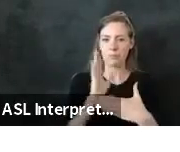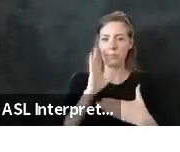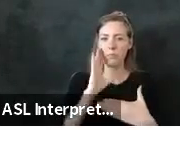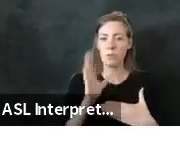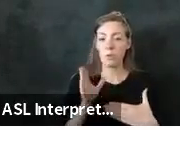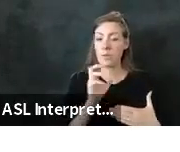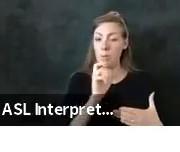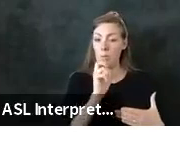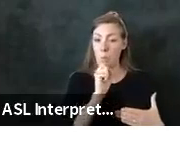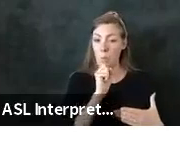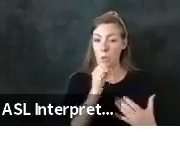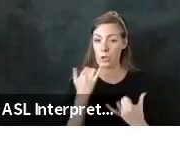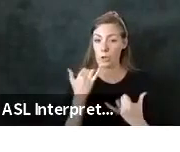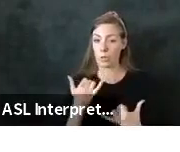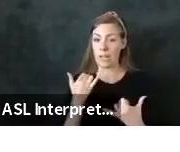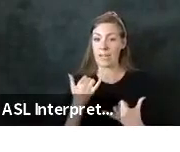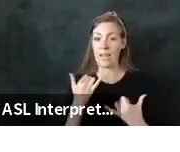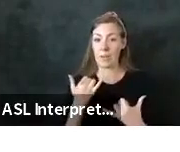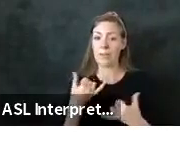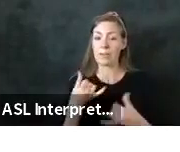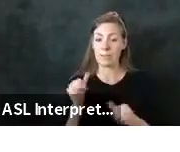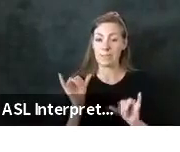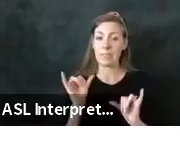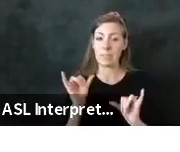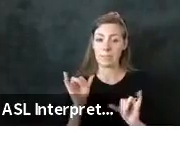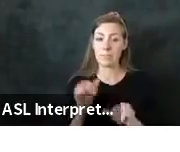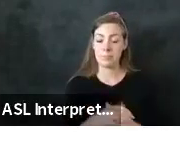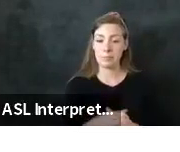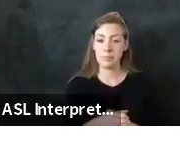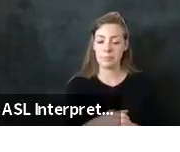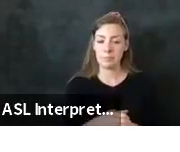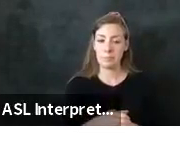orange or substantial transmission level.